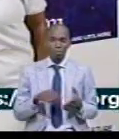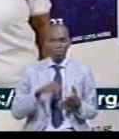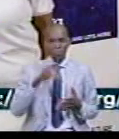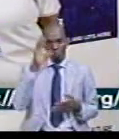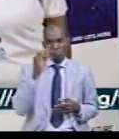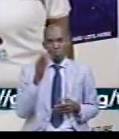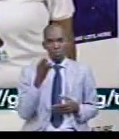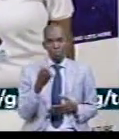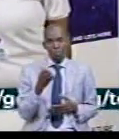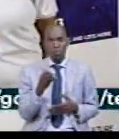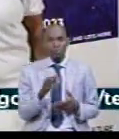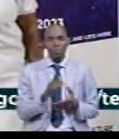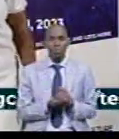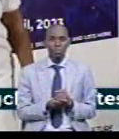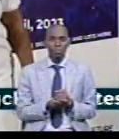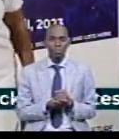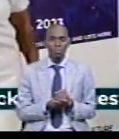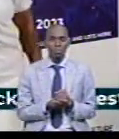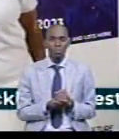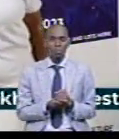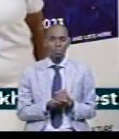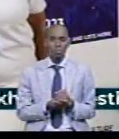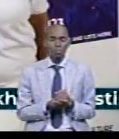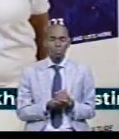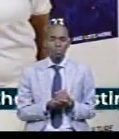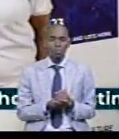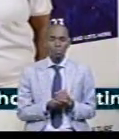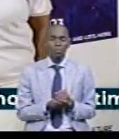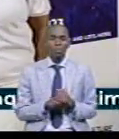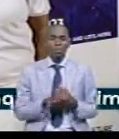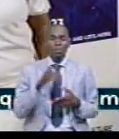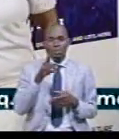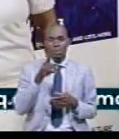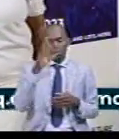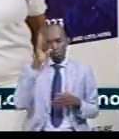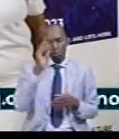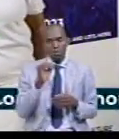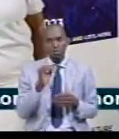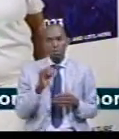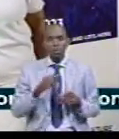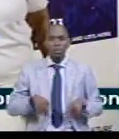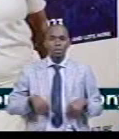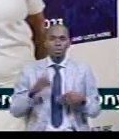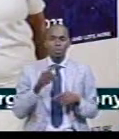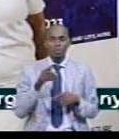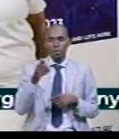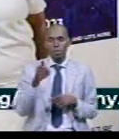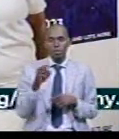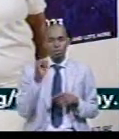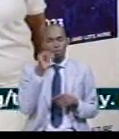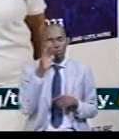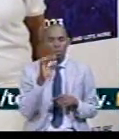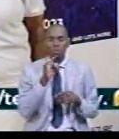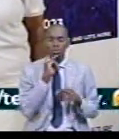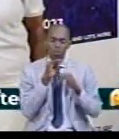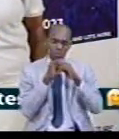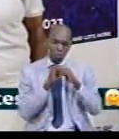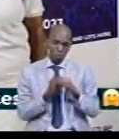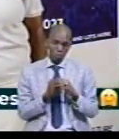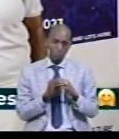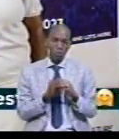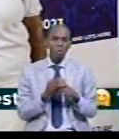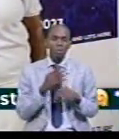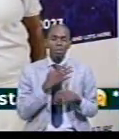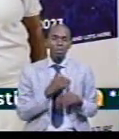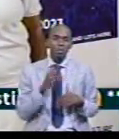the sister talking worship, and the house is just behind their church. One day, she was led by the Holy